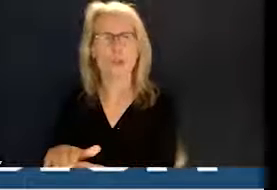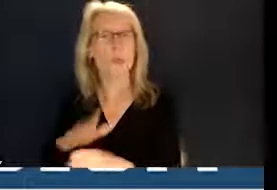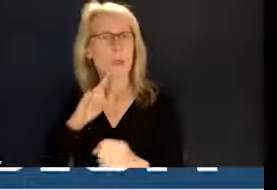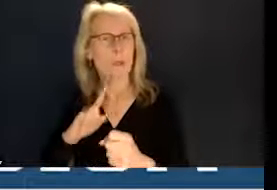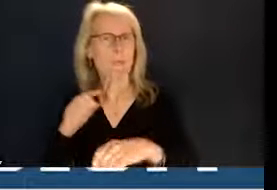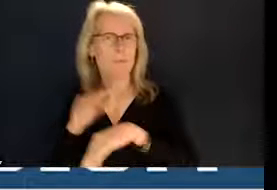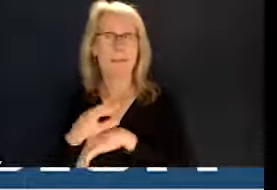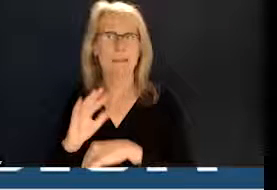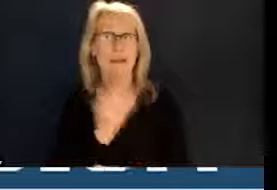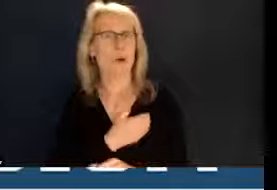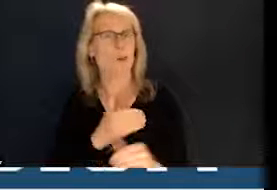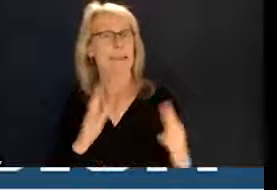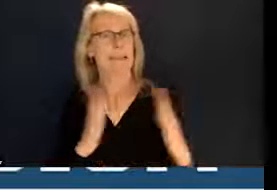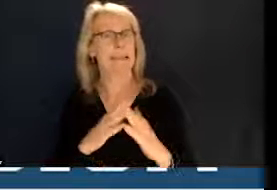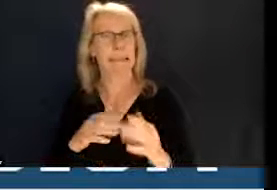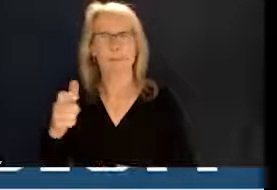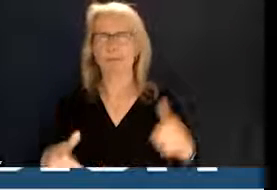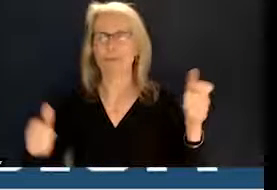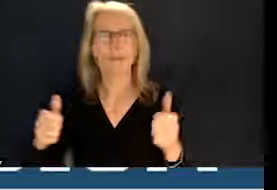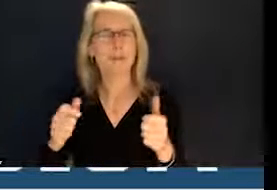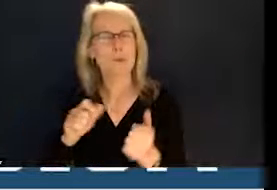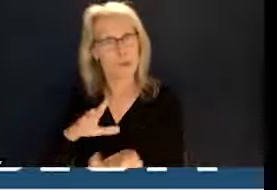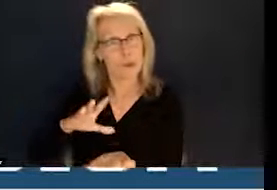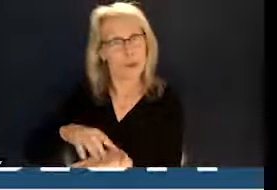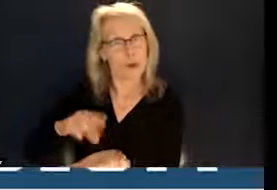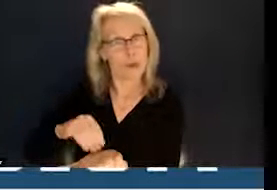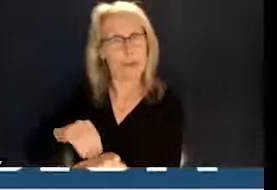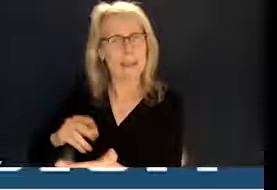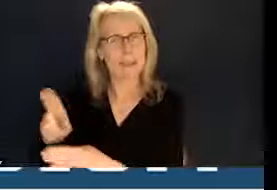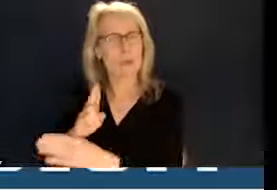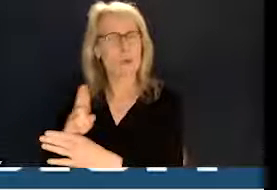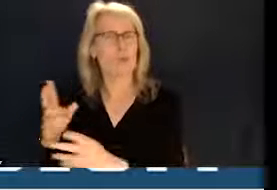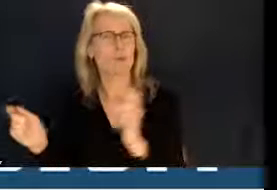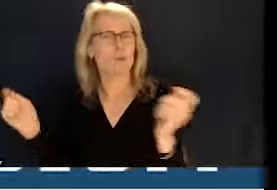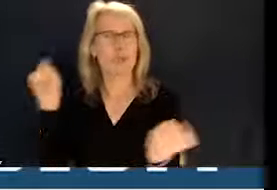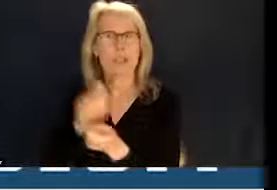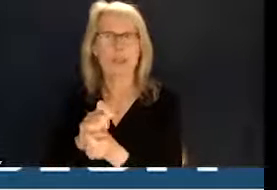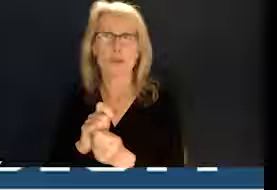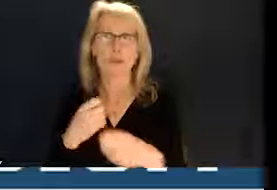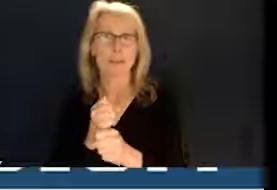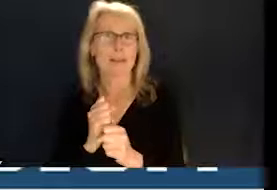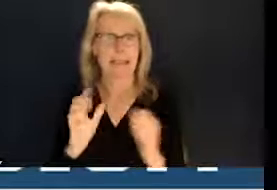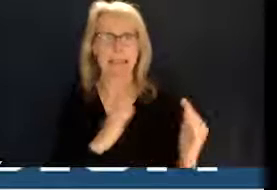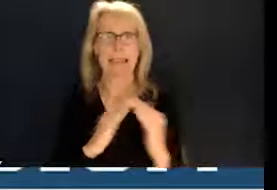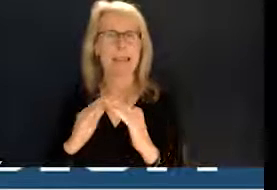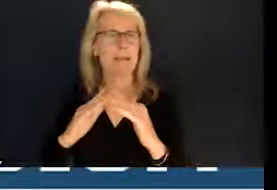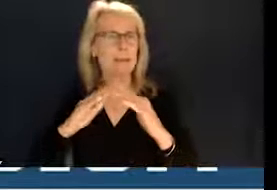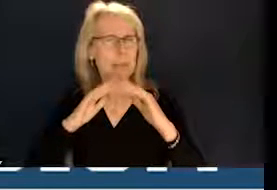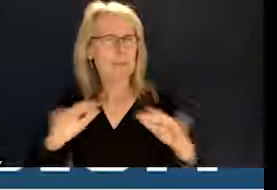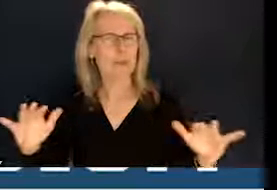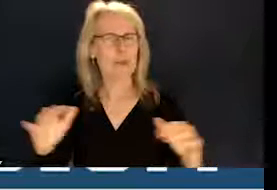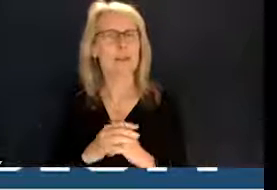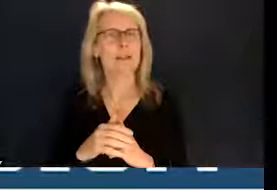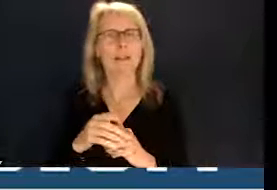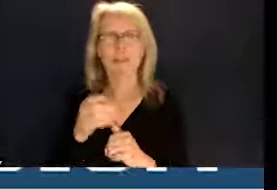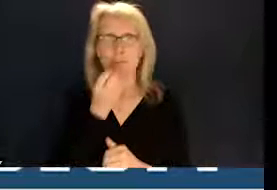we can harness those lessons to build a more just, biodiverse, and resilient set of cities. After having lunch with